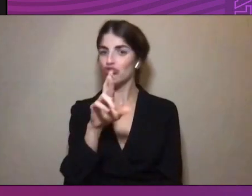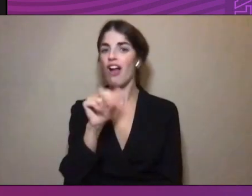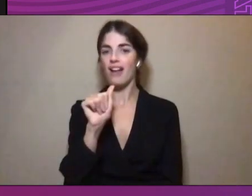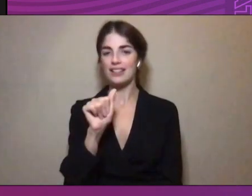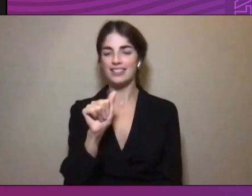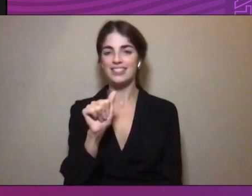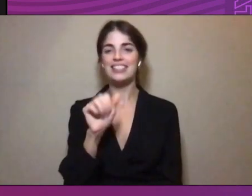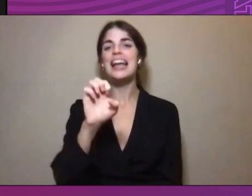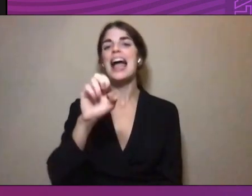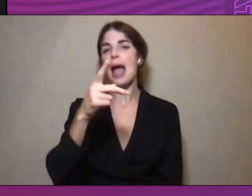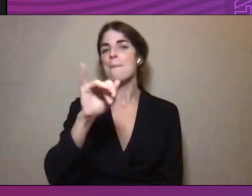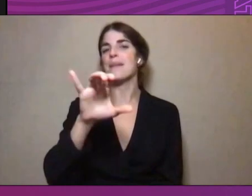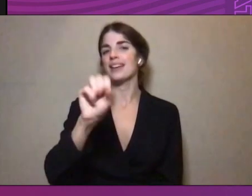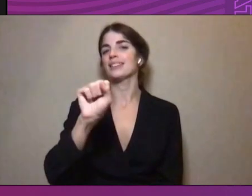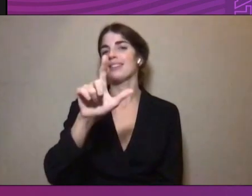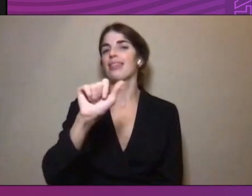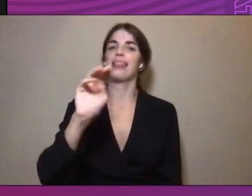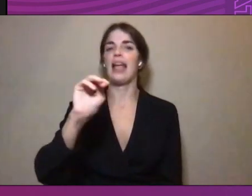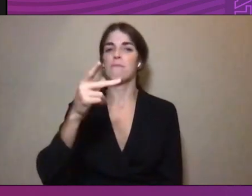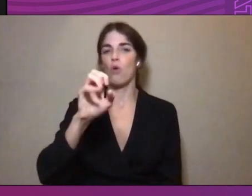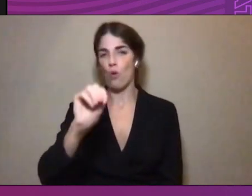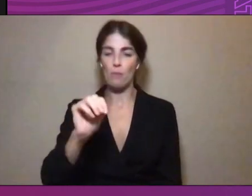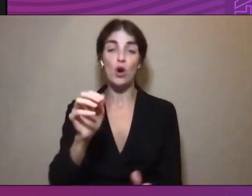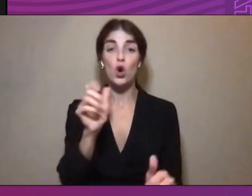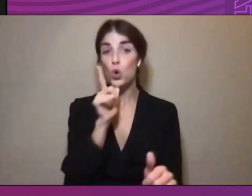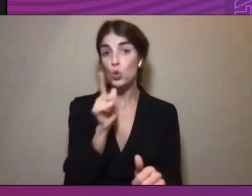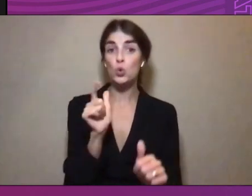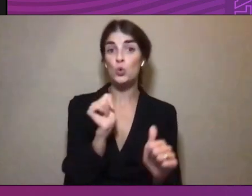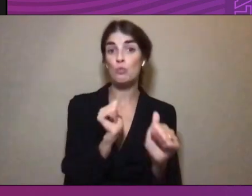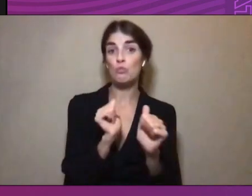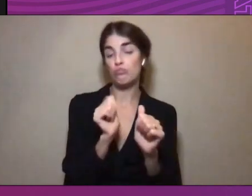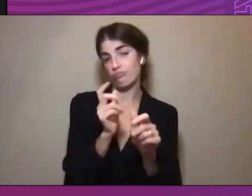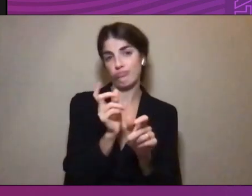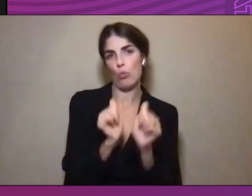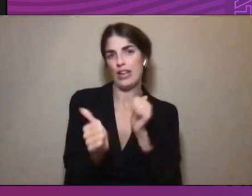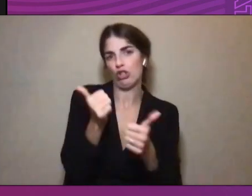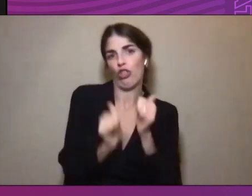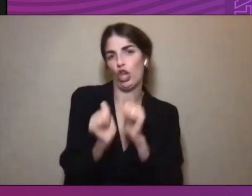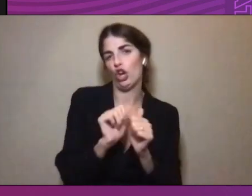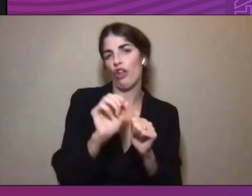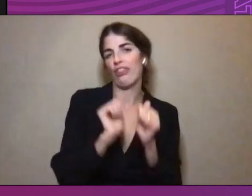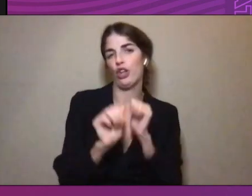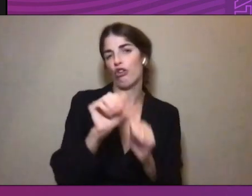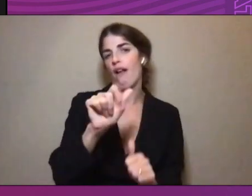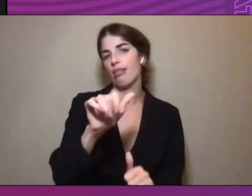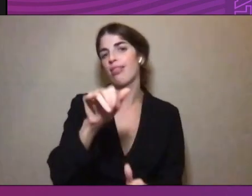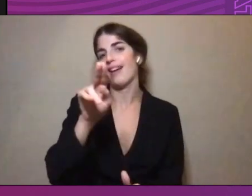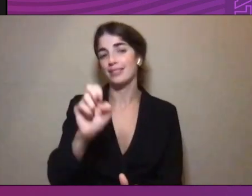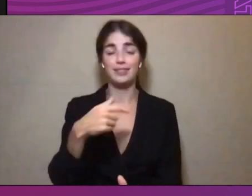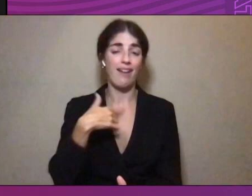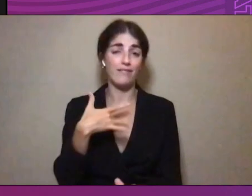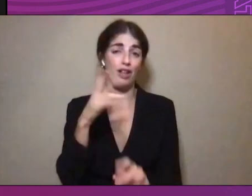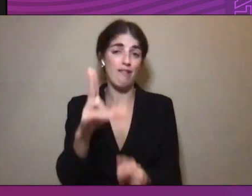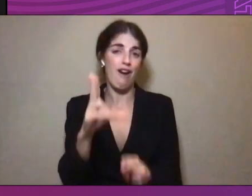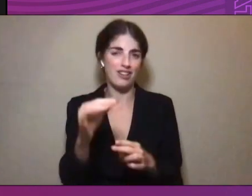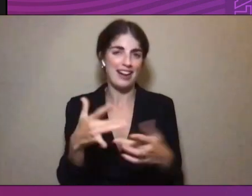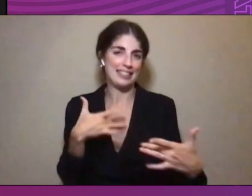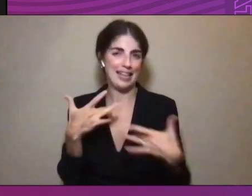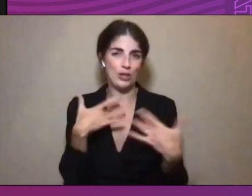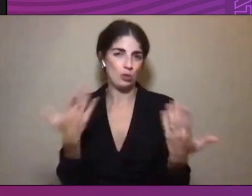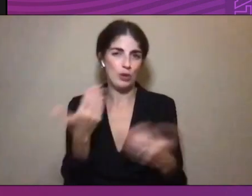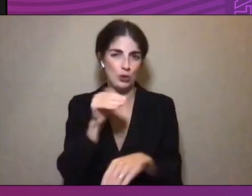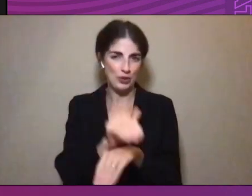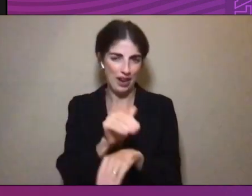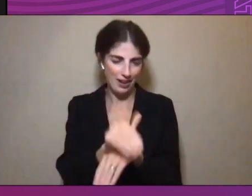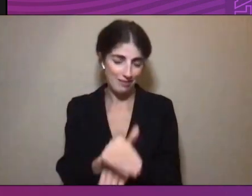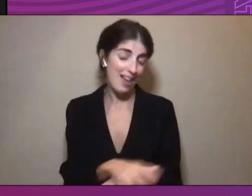by Theater Alliance. I am honored and excited to be here tonight. And that's